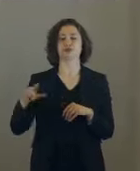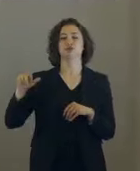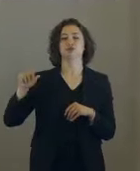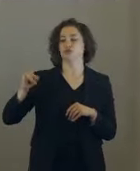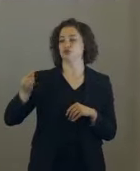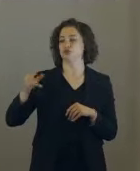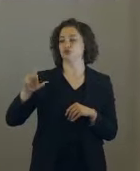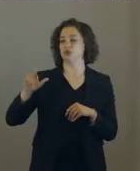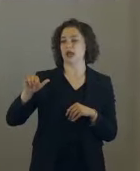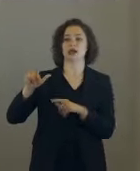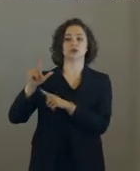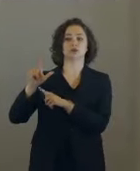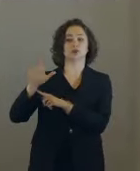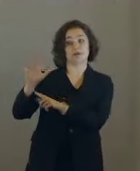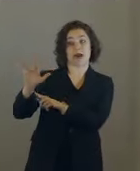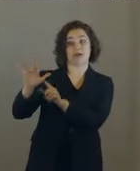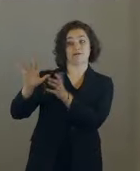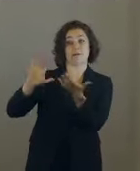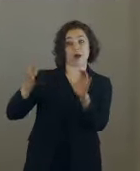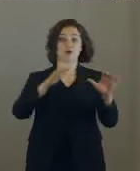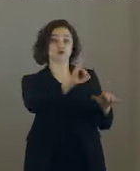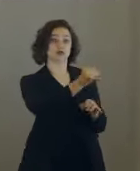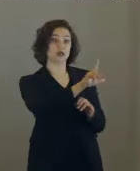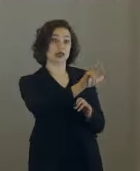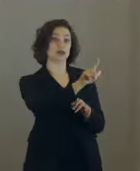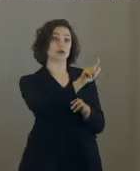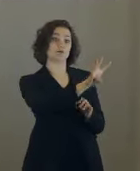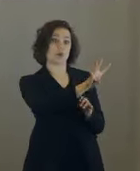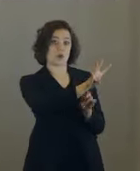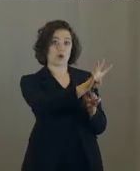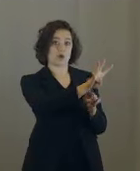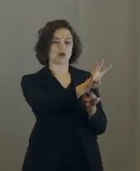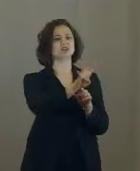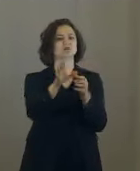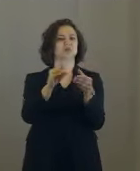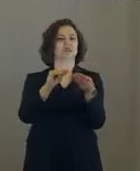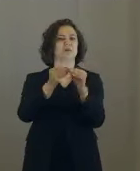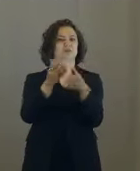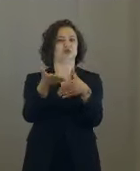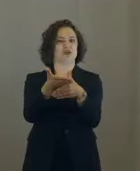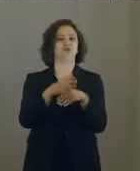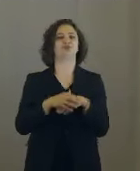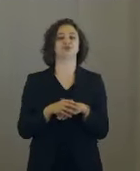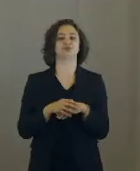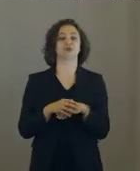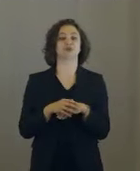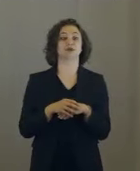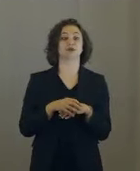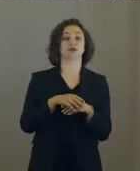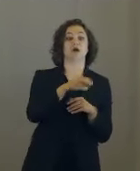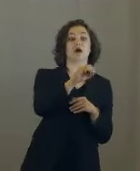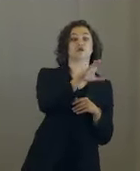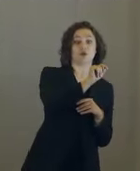2025 to July 2024, if I can share some numbers with you. So between October 24 and June of this